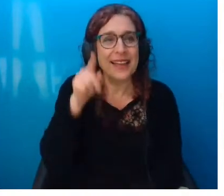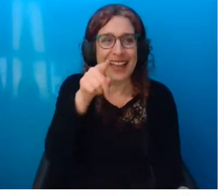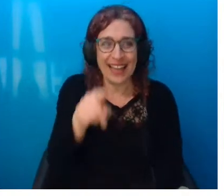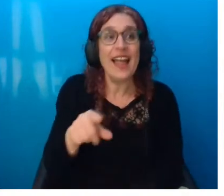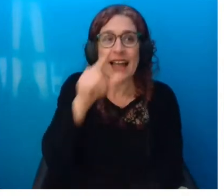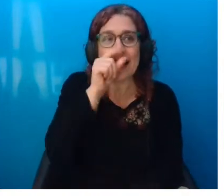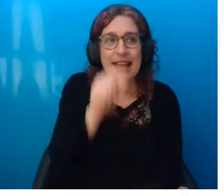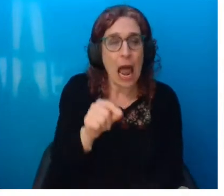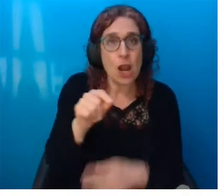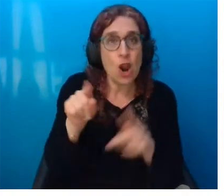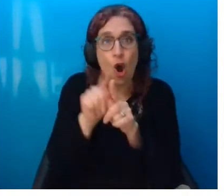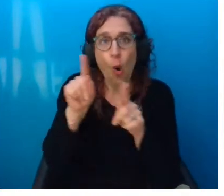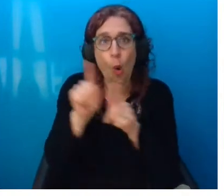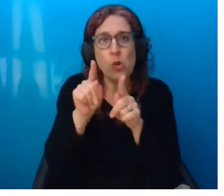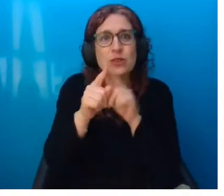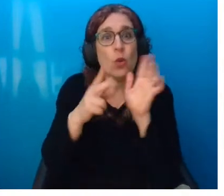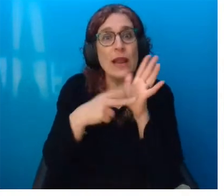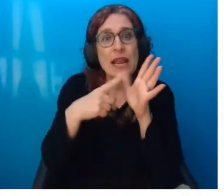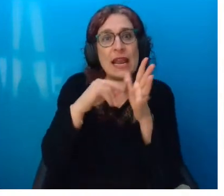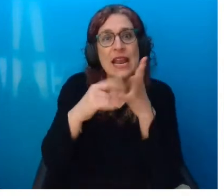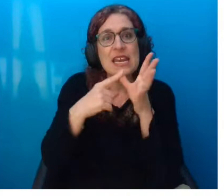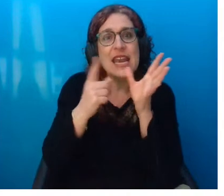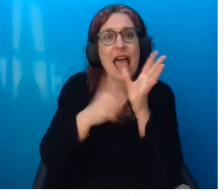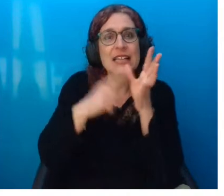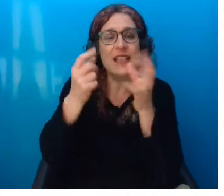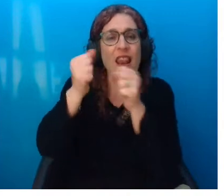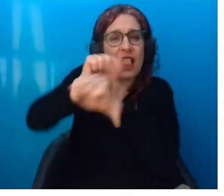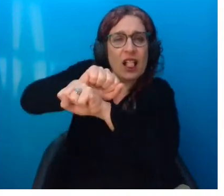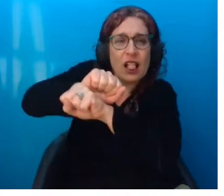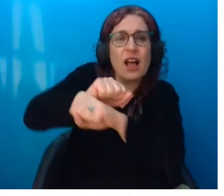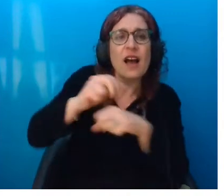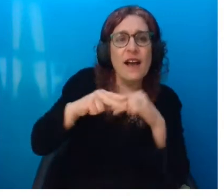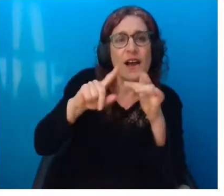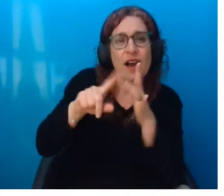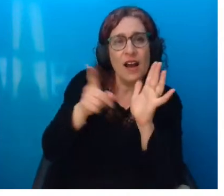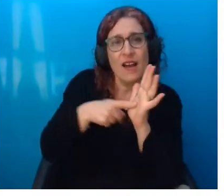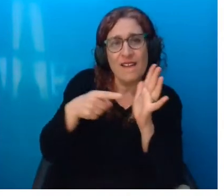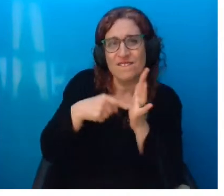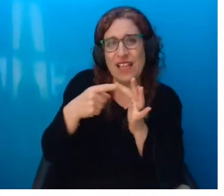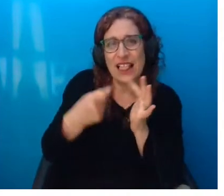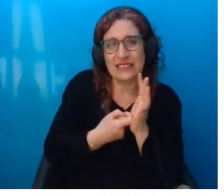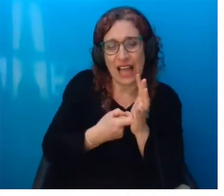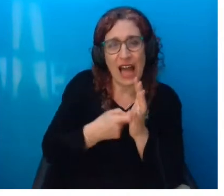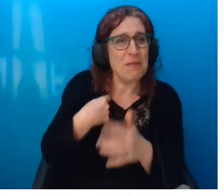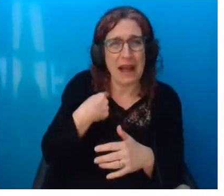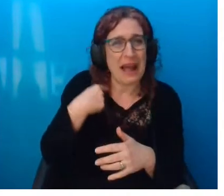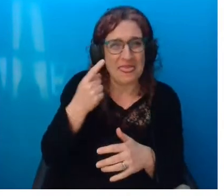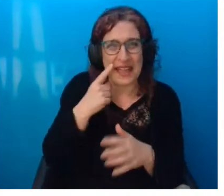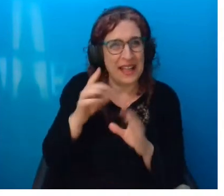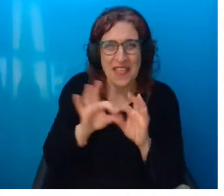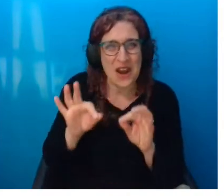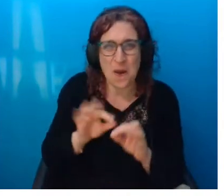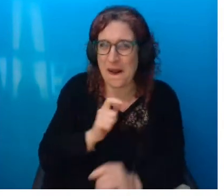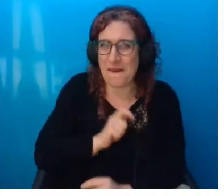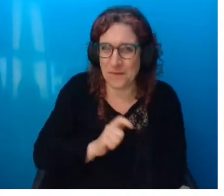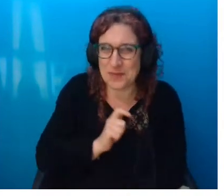also purchase nasal filters, which you put in the nostril, but I believe they're quite uncomfortable to do that.